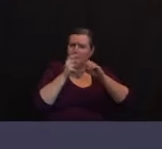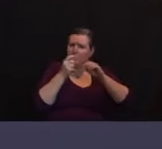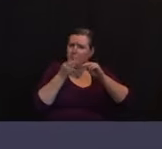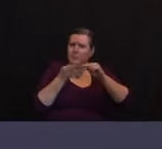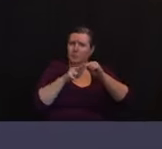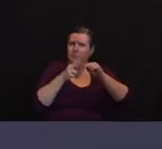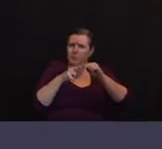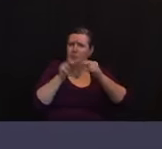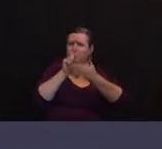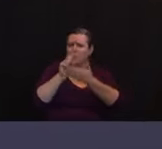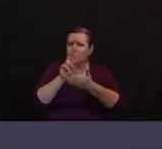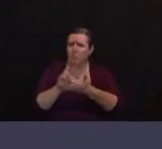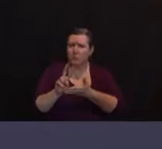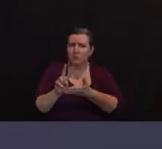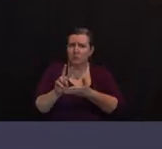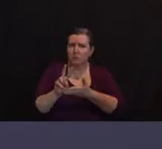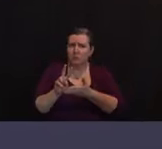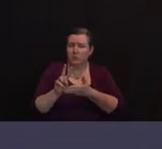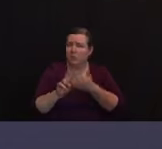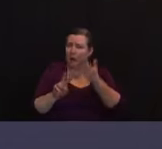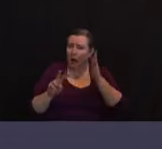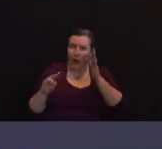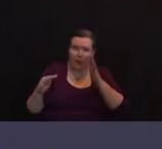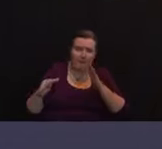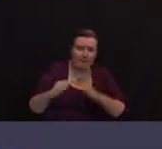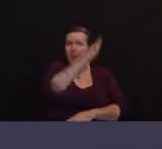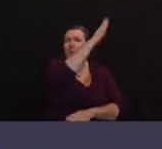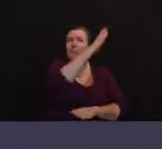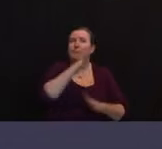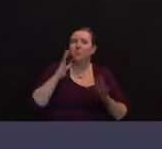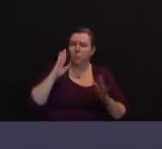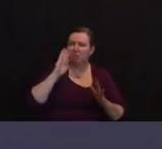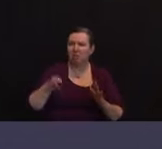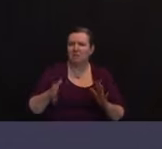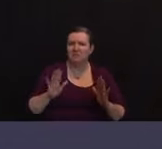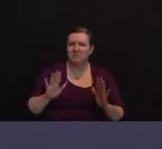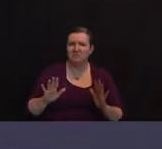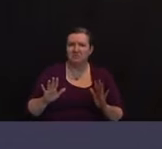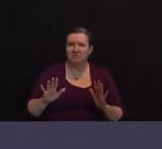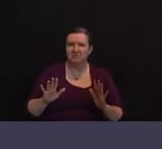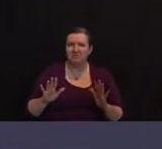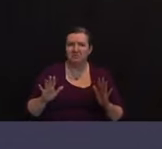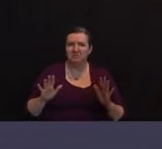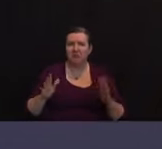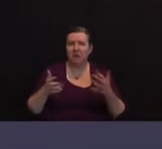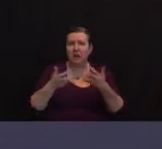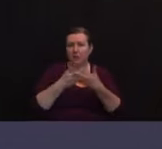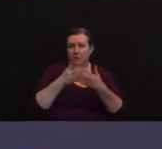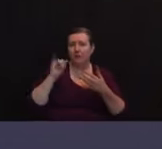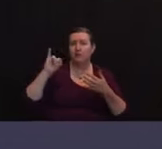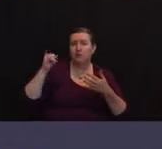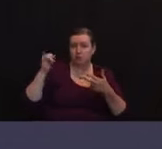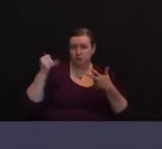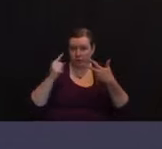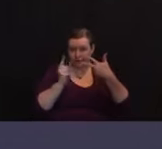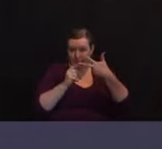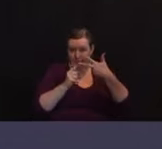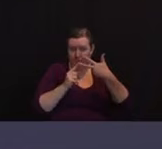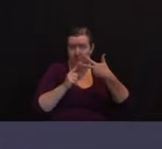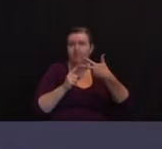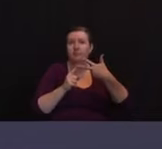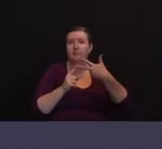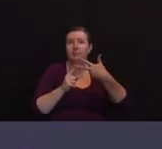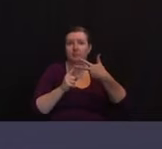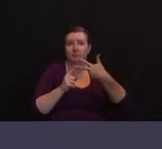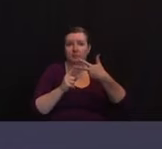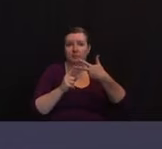of J&J, which doesn't sound like they're really going to be online for the next couple of weeks, sort of loading their gun and getting ready to really